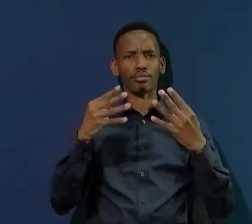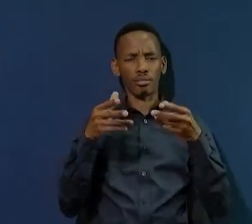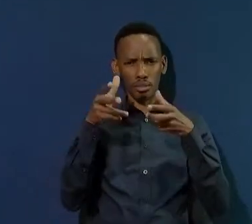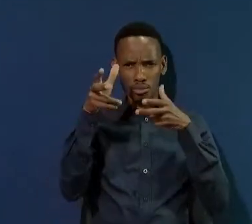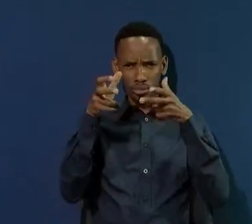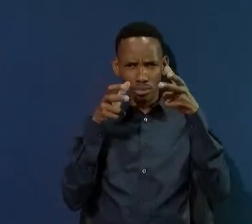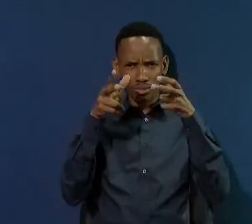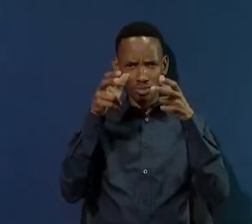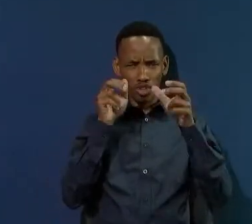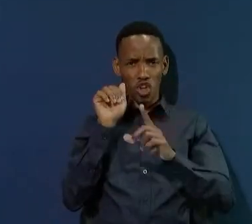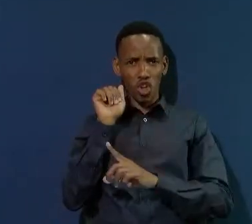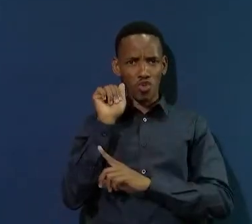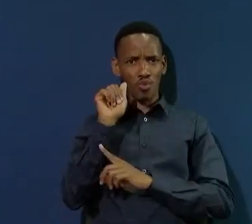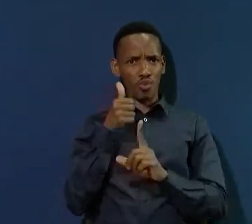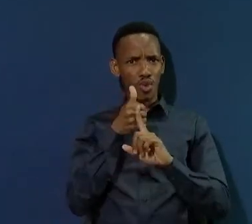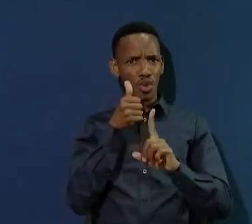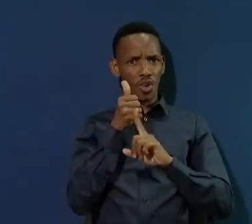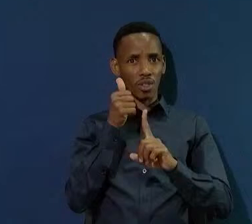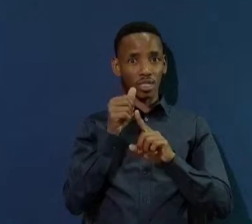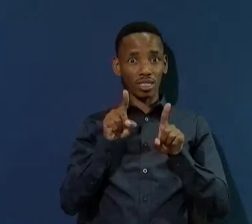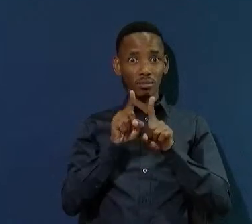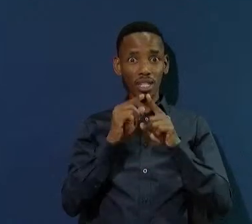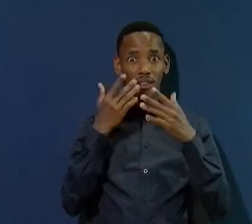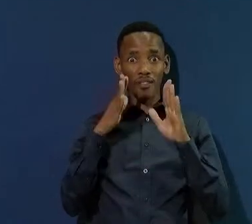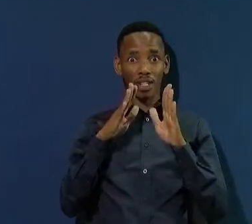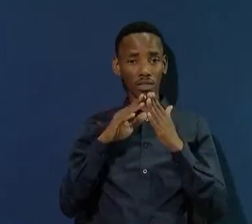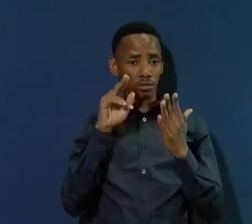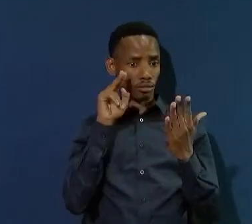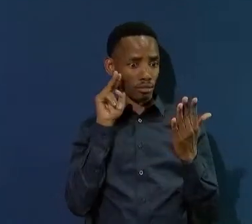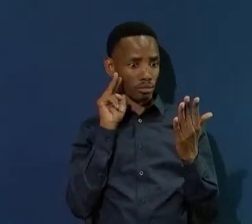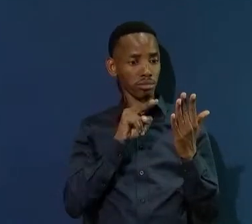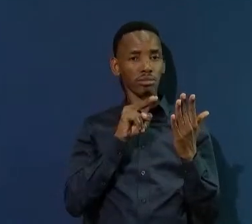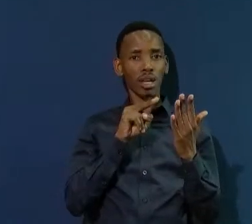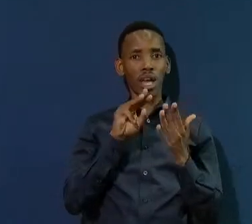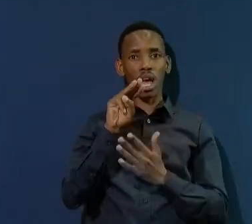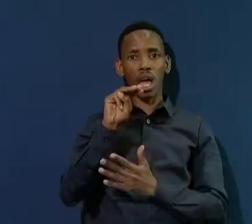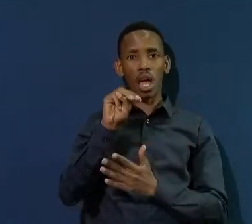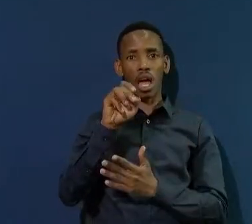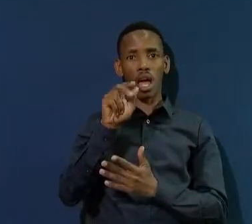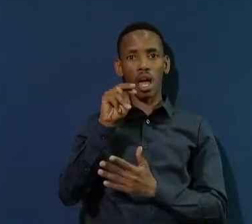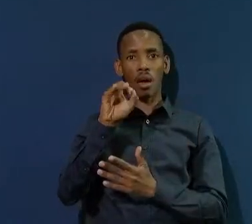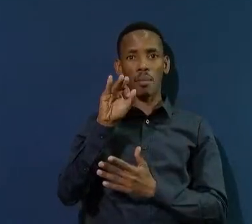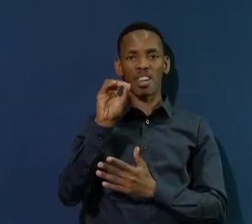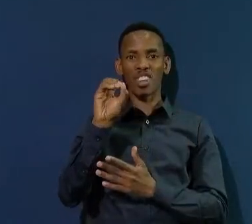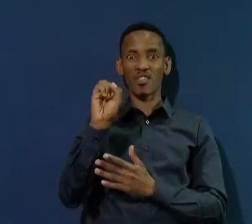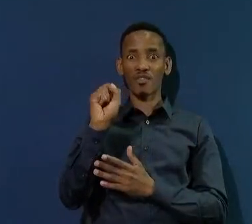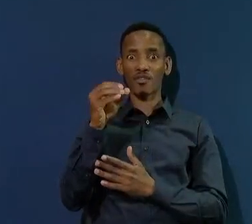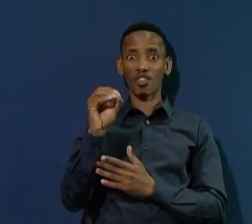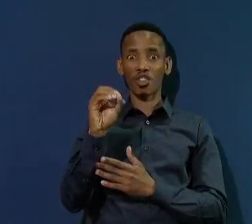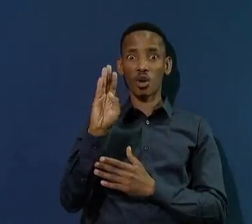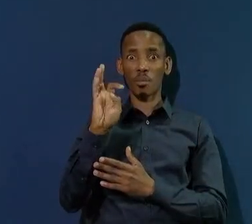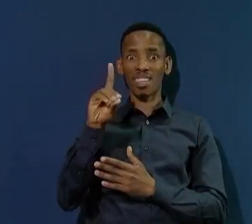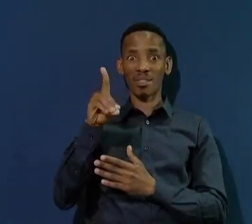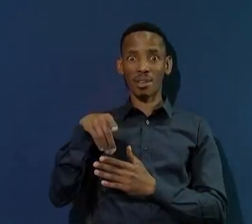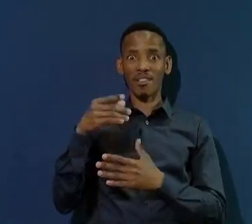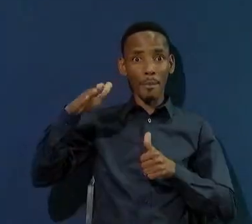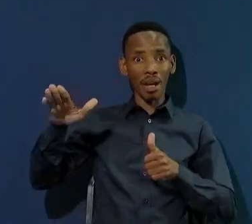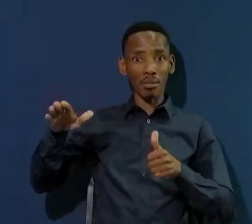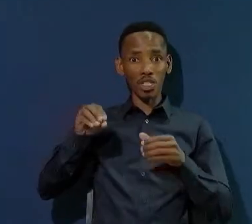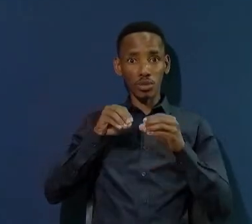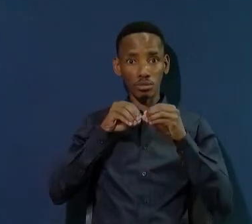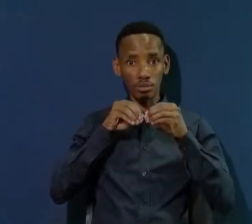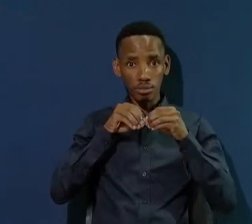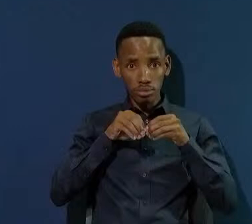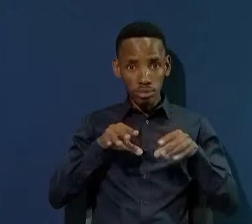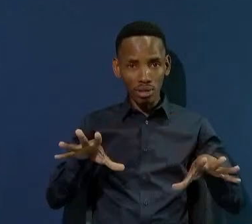bone maabane di-manifesto di ntshiwa jaana le tsamaele go ipapatsa ka tseleng seng jalo. Mme ebile gape e re re sontse ra